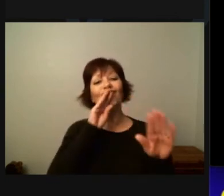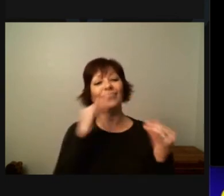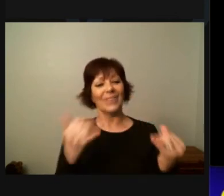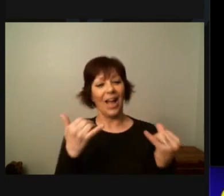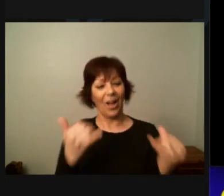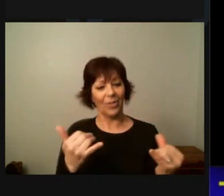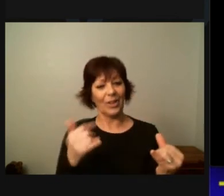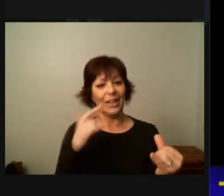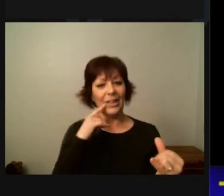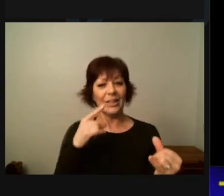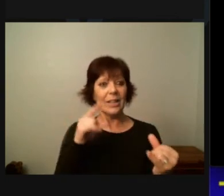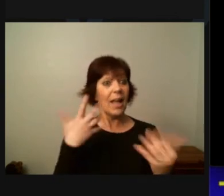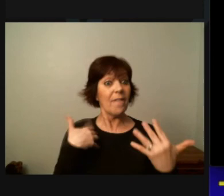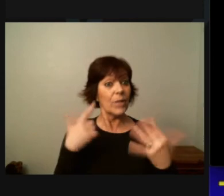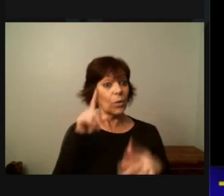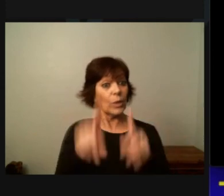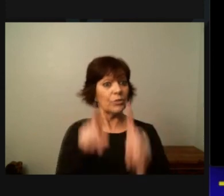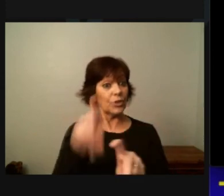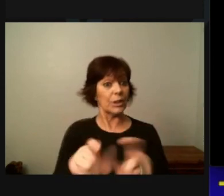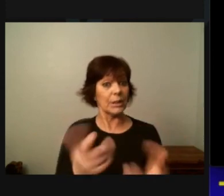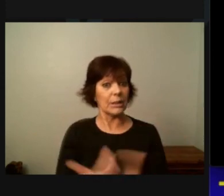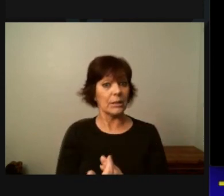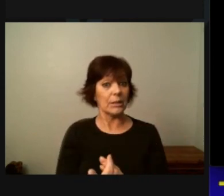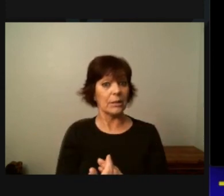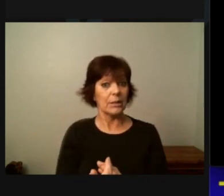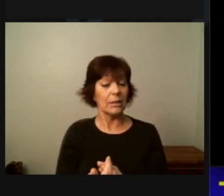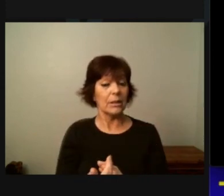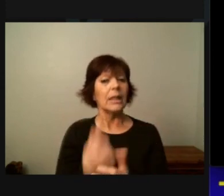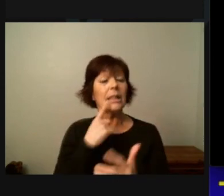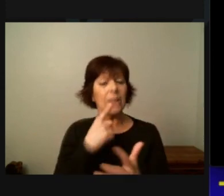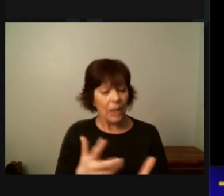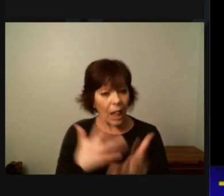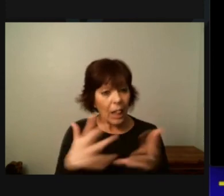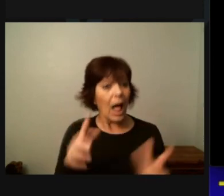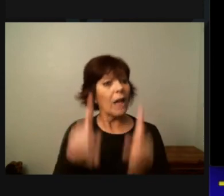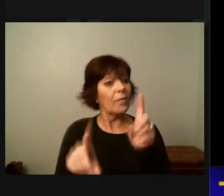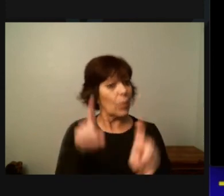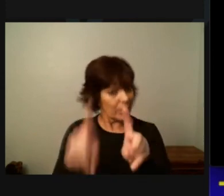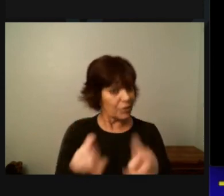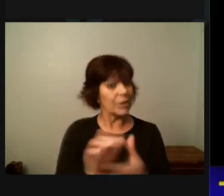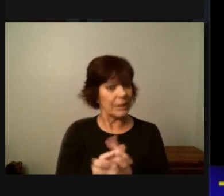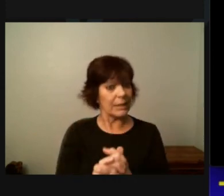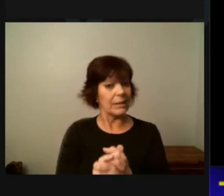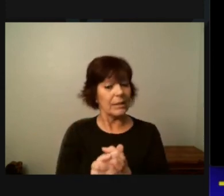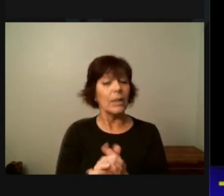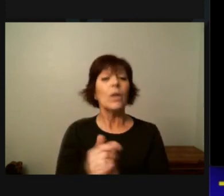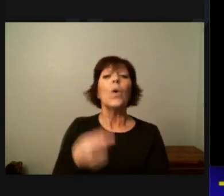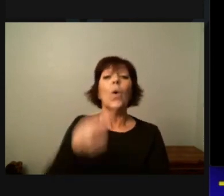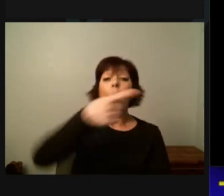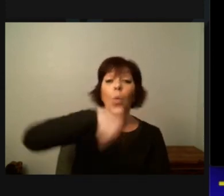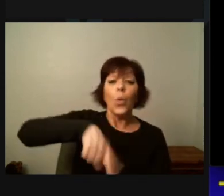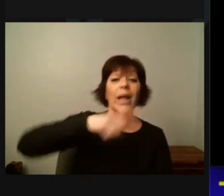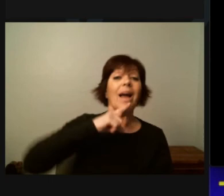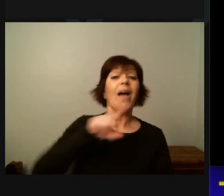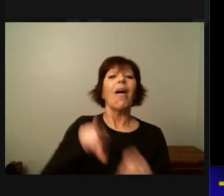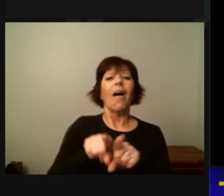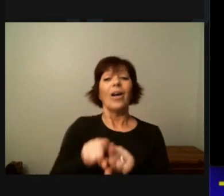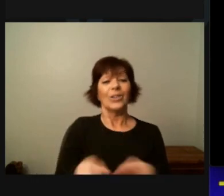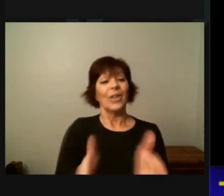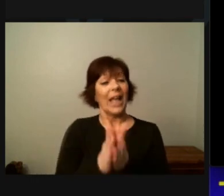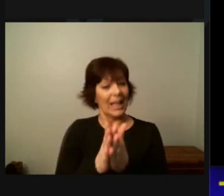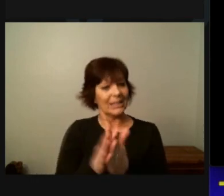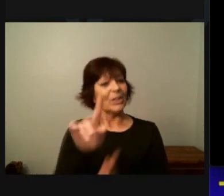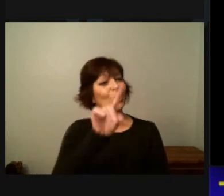are asking a lot of questions. There's a lot of questions to be asked. We are also asking questions